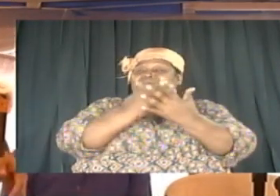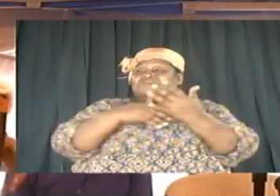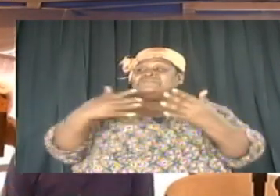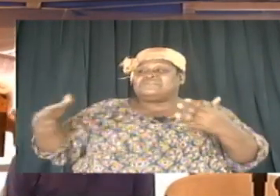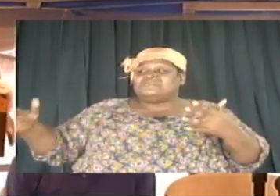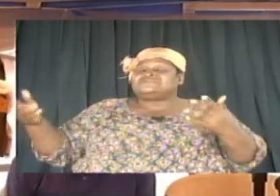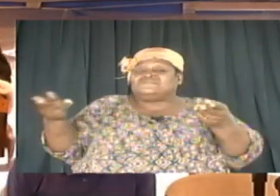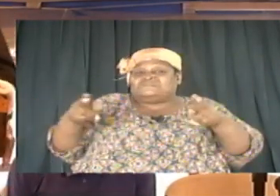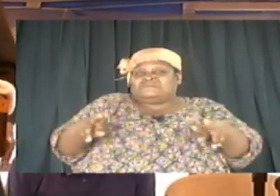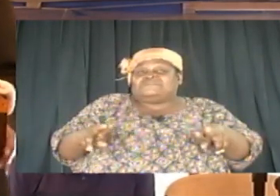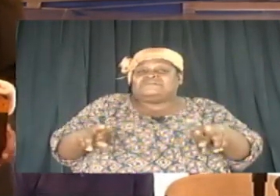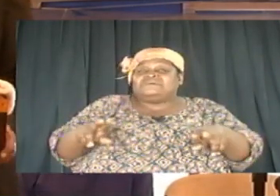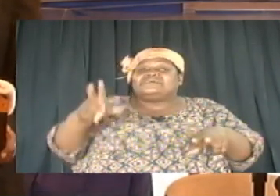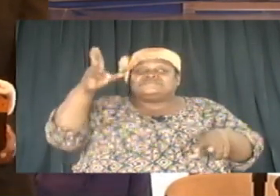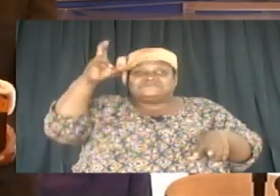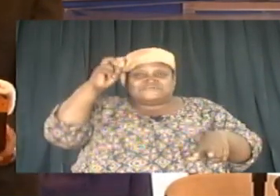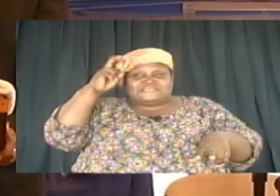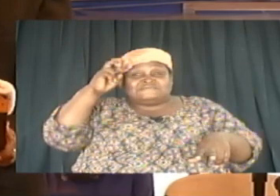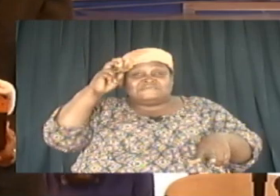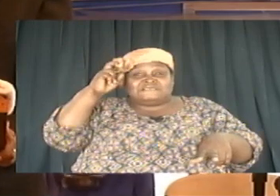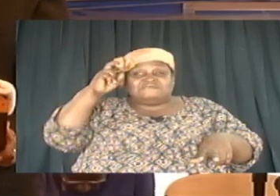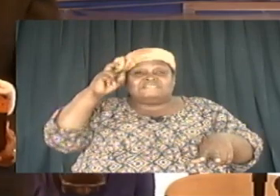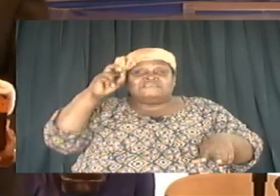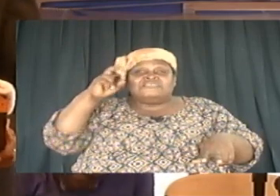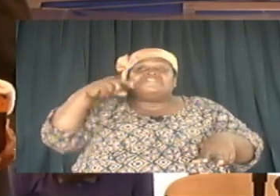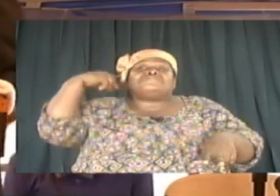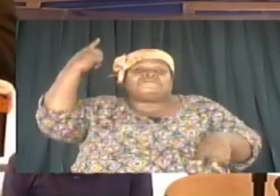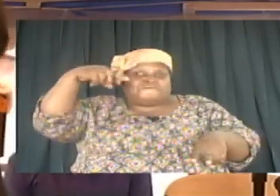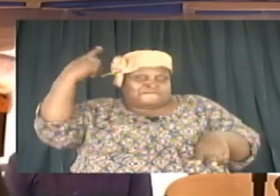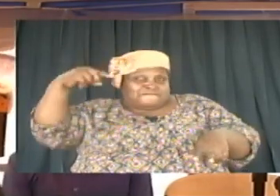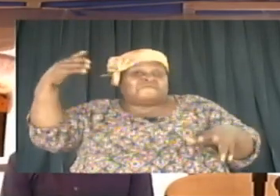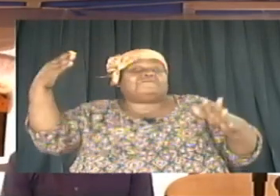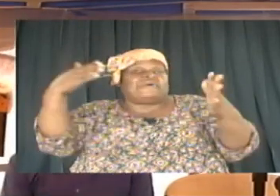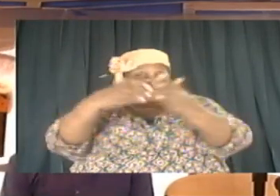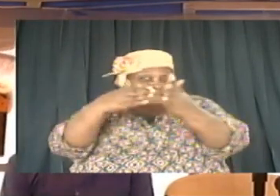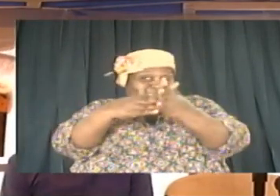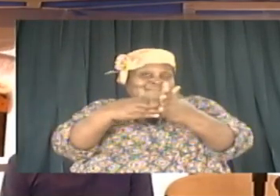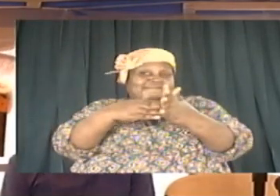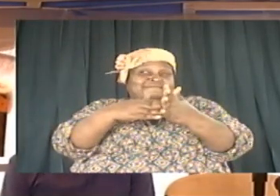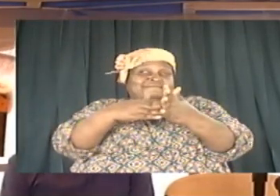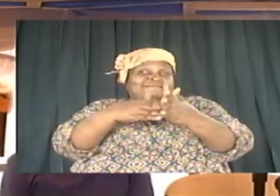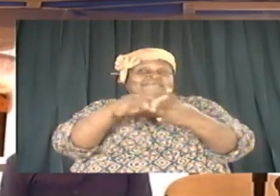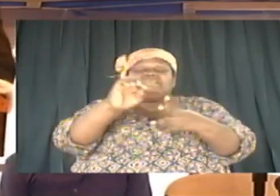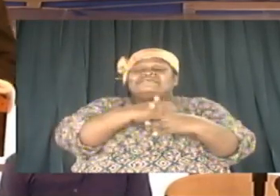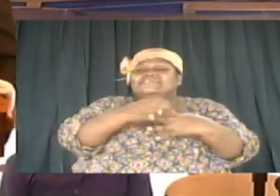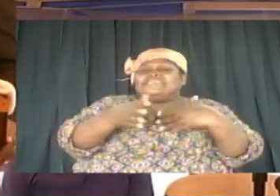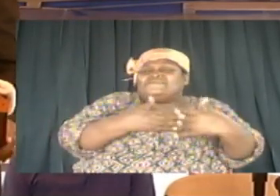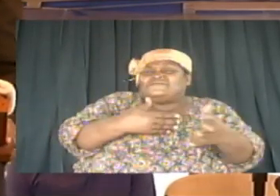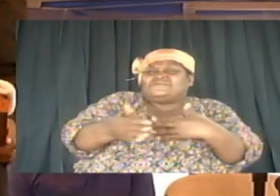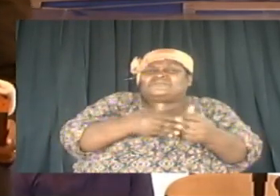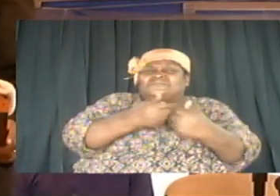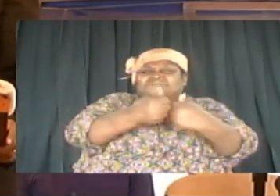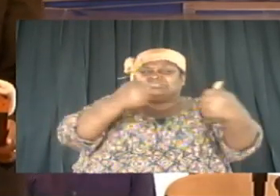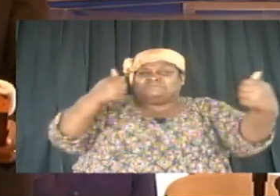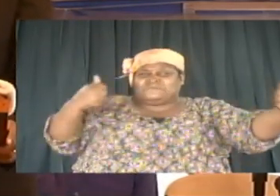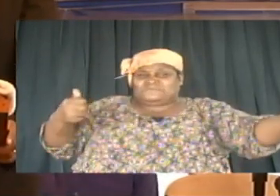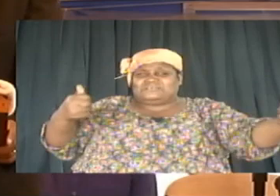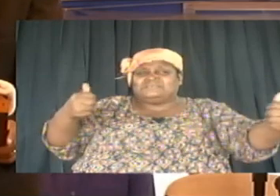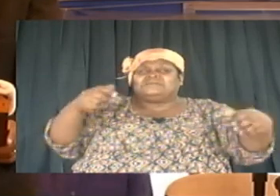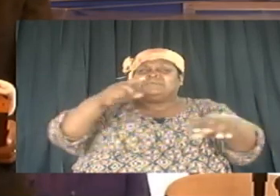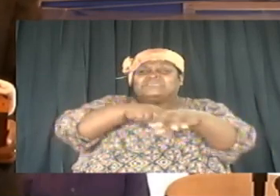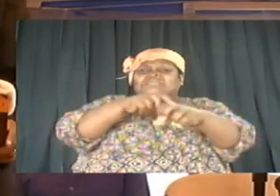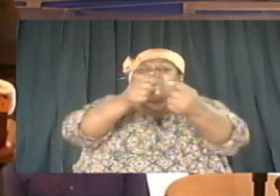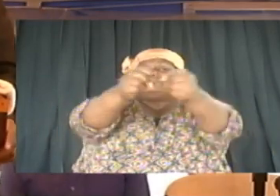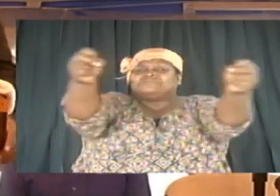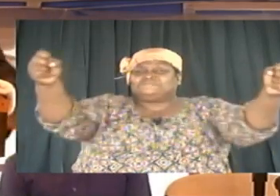again, because we need to understand that even though we are separated by time and